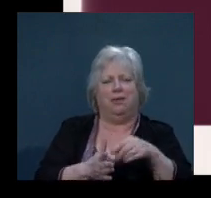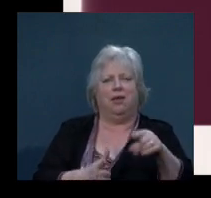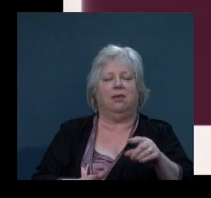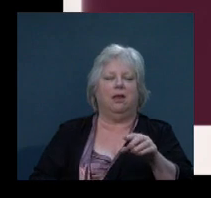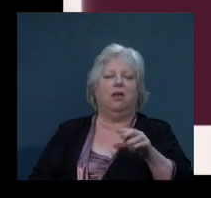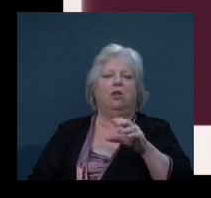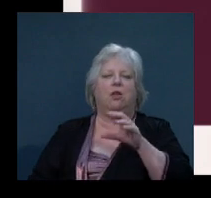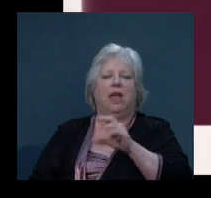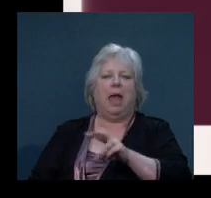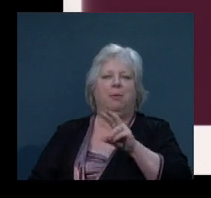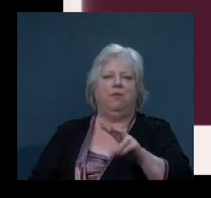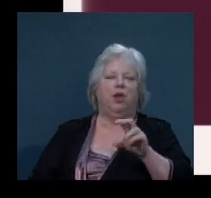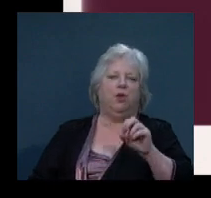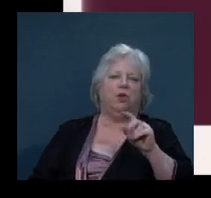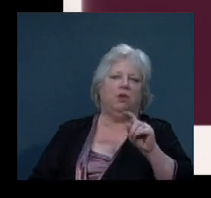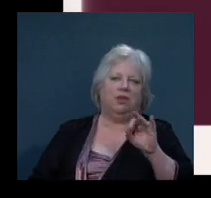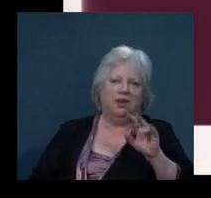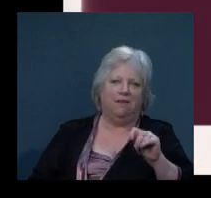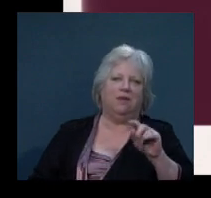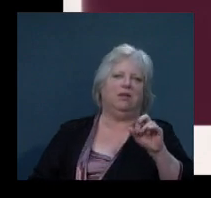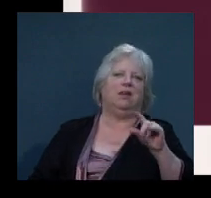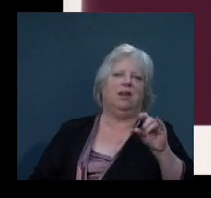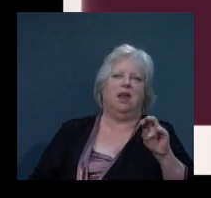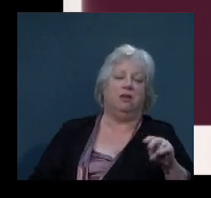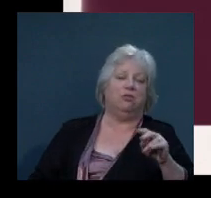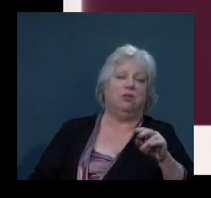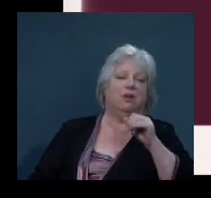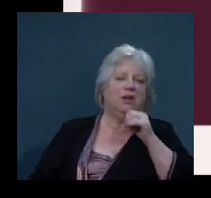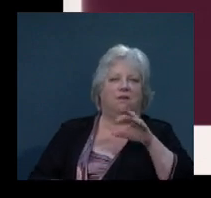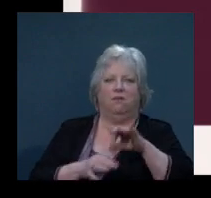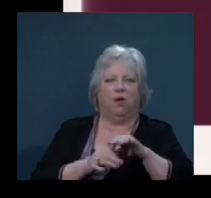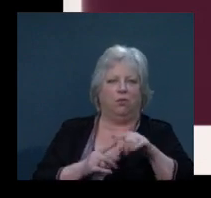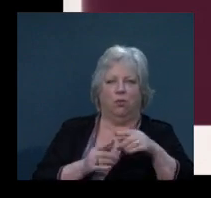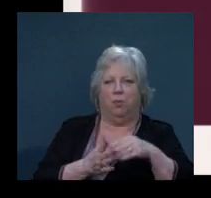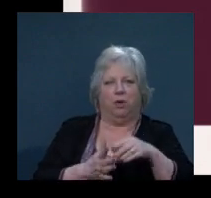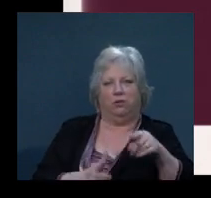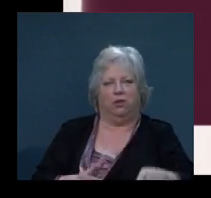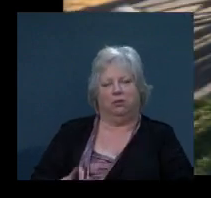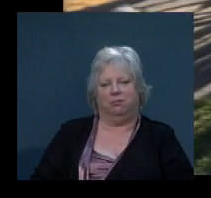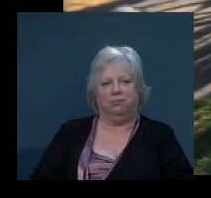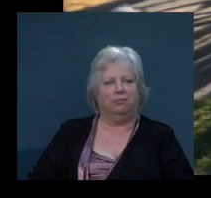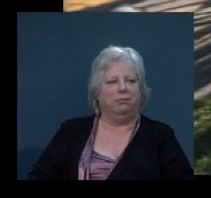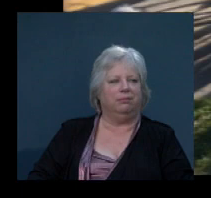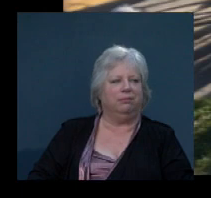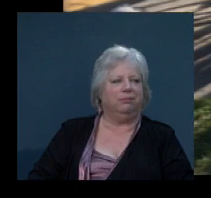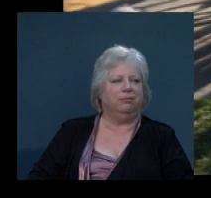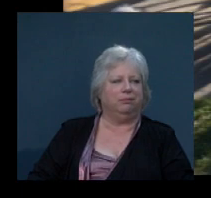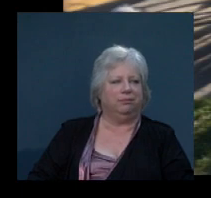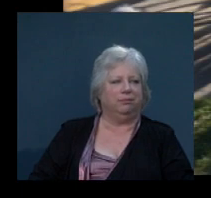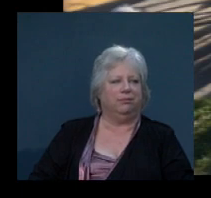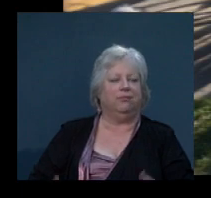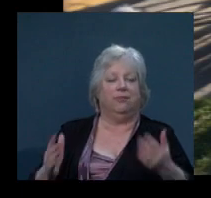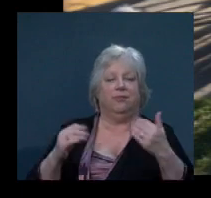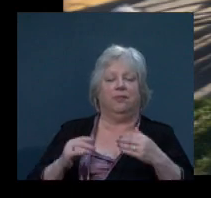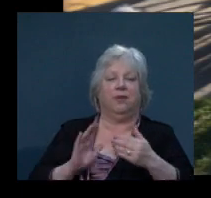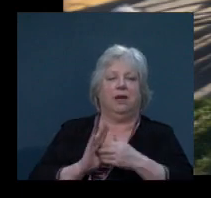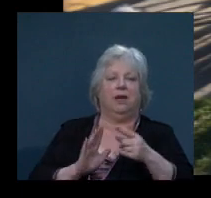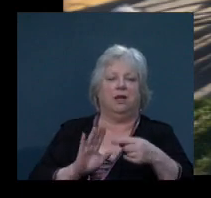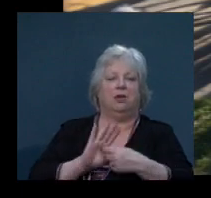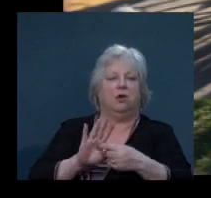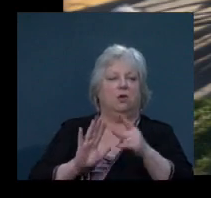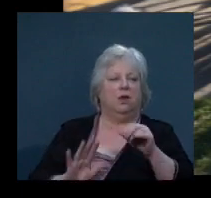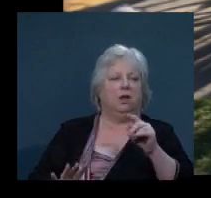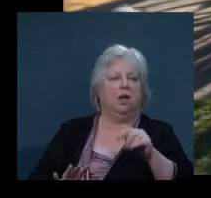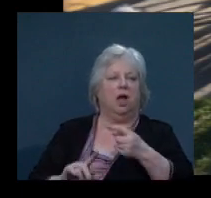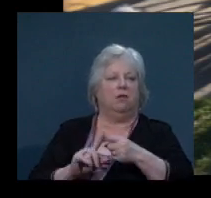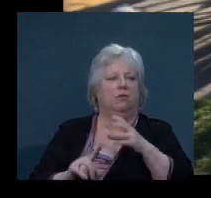did not vote to support it, but they did not vote to oppose it. Okay, if you'll go to that next slide. Again, this just shows the lot